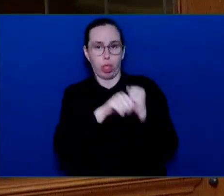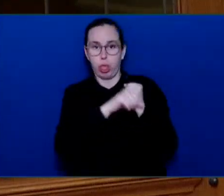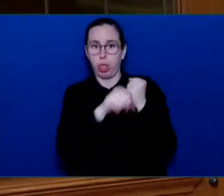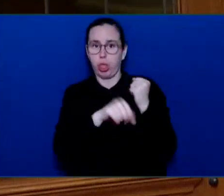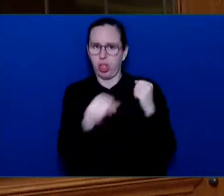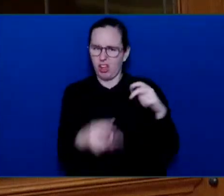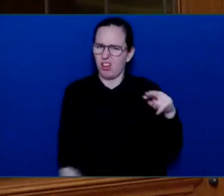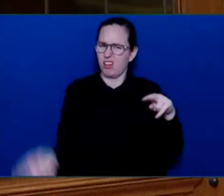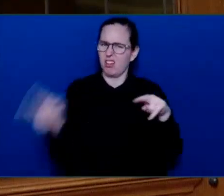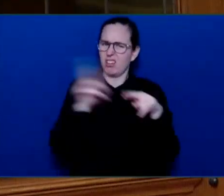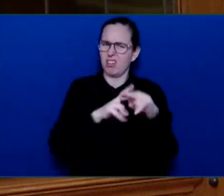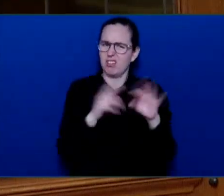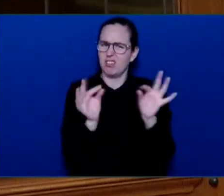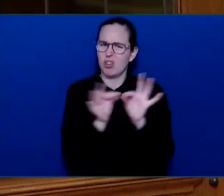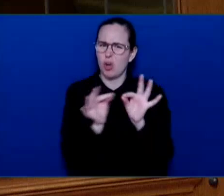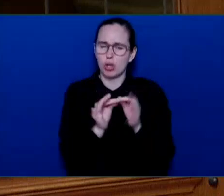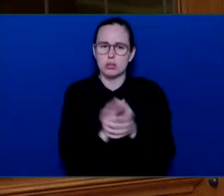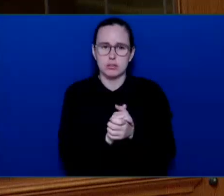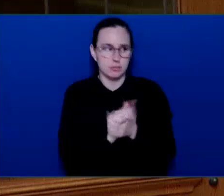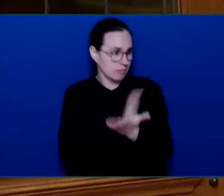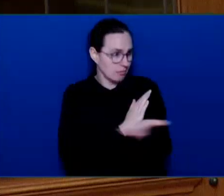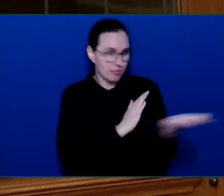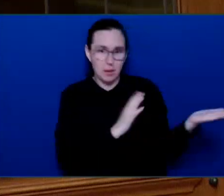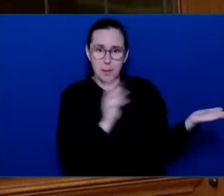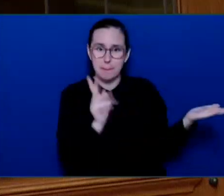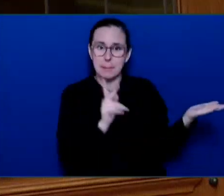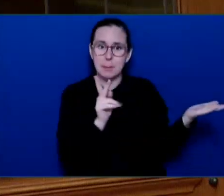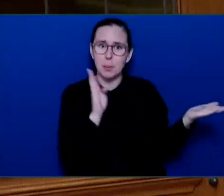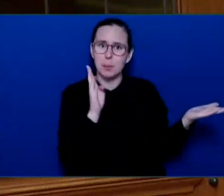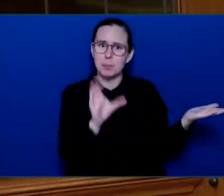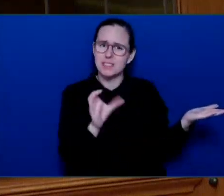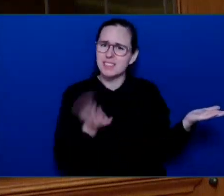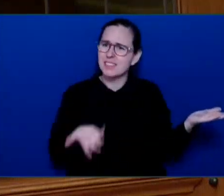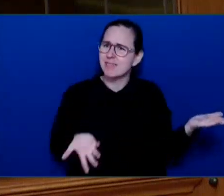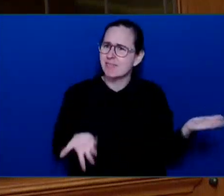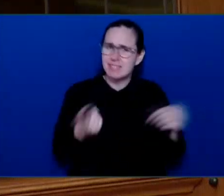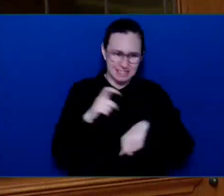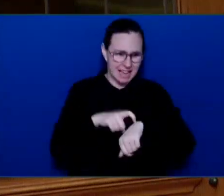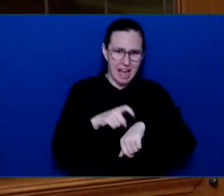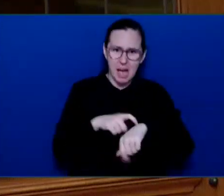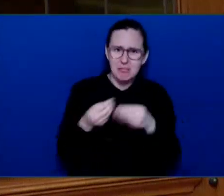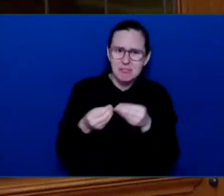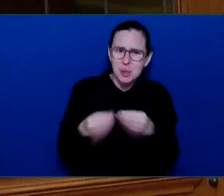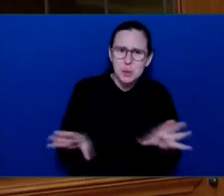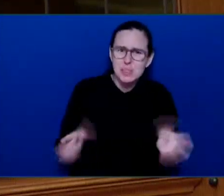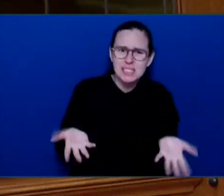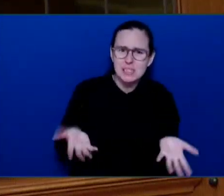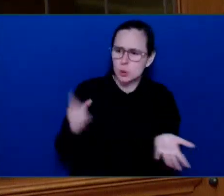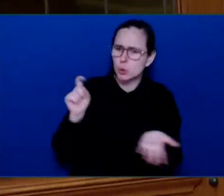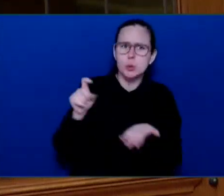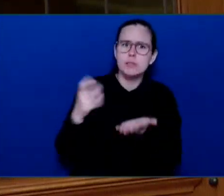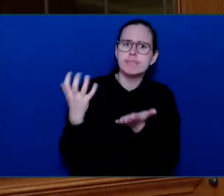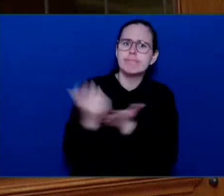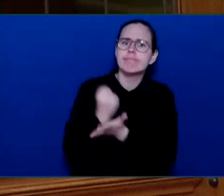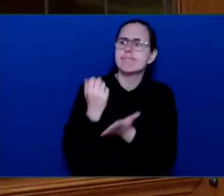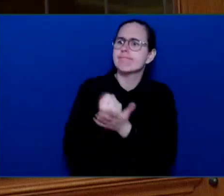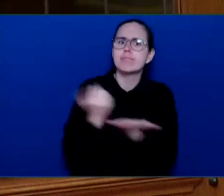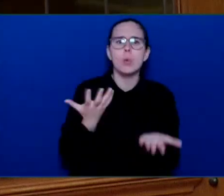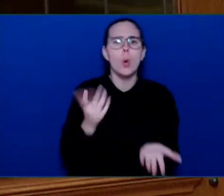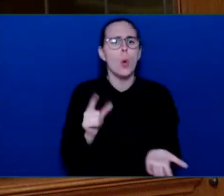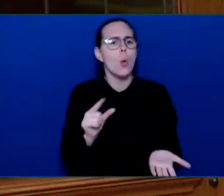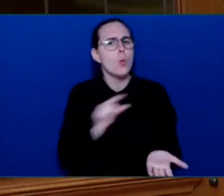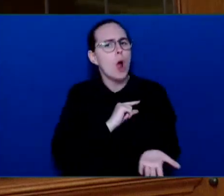Columbians precious time with their family as they sit in endless traffic grid